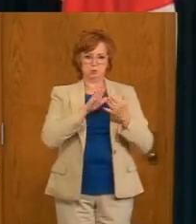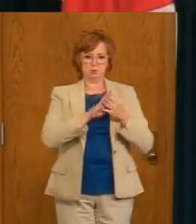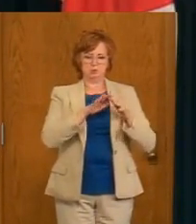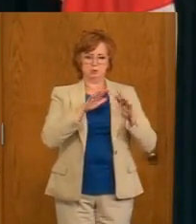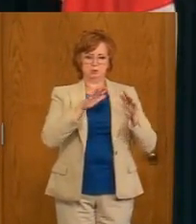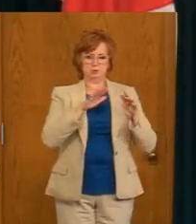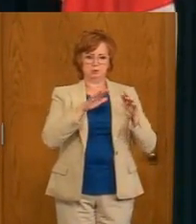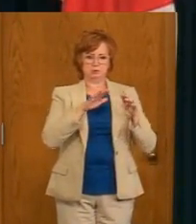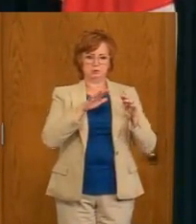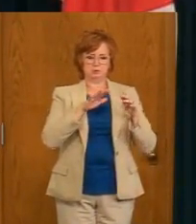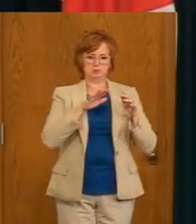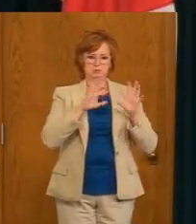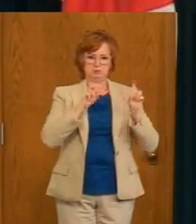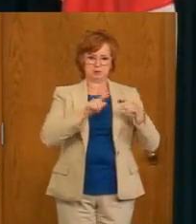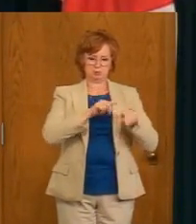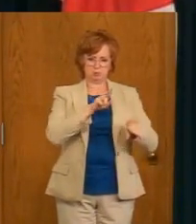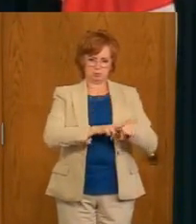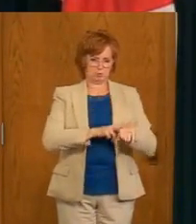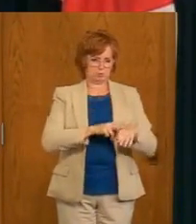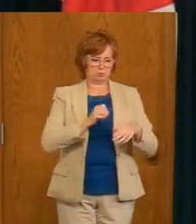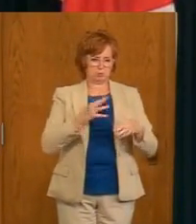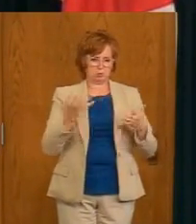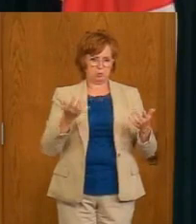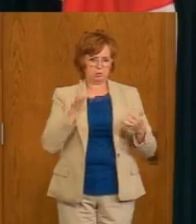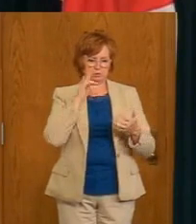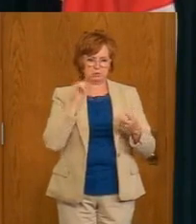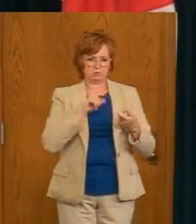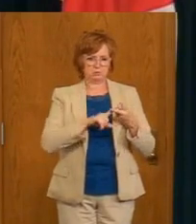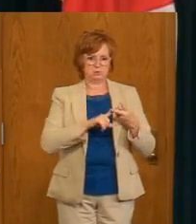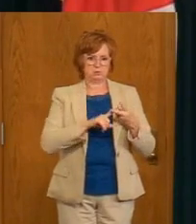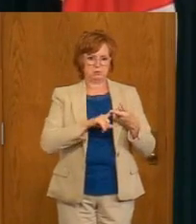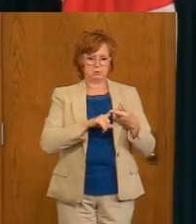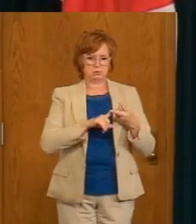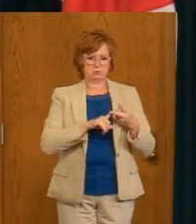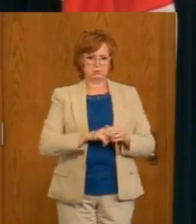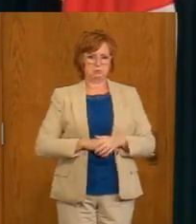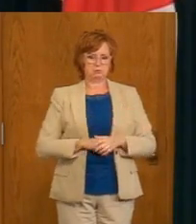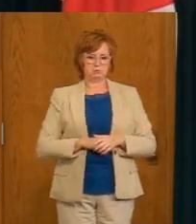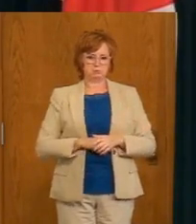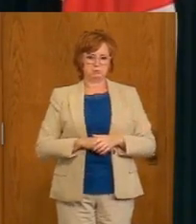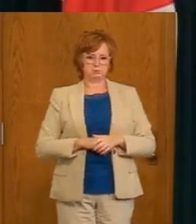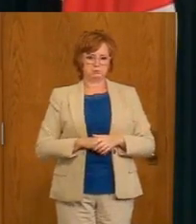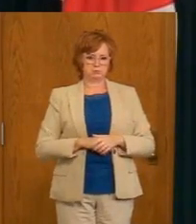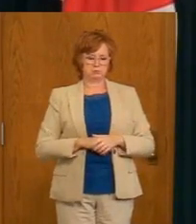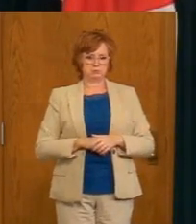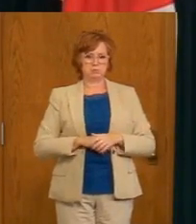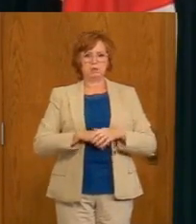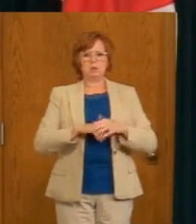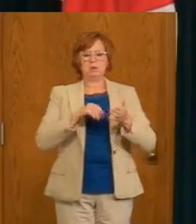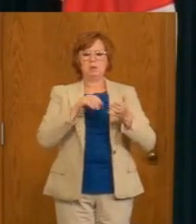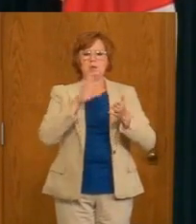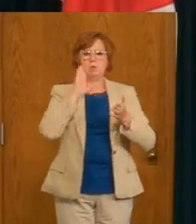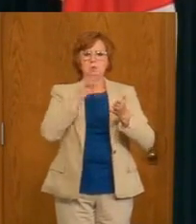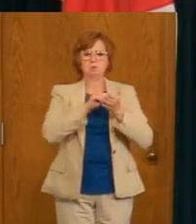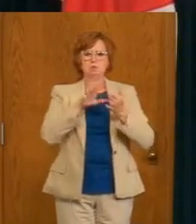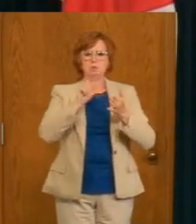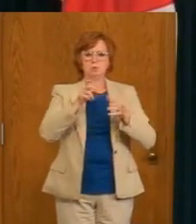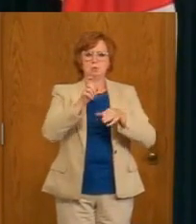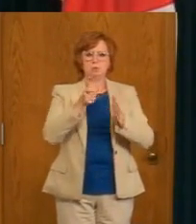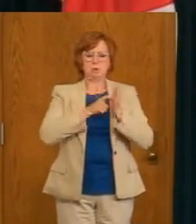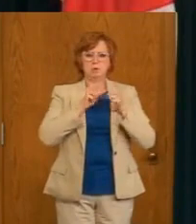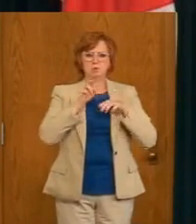well. Follow-up, Lisa? You alluded a little bit to it there, but some of the countries that